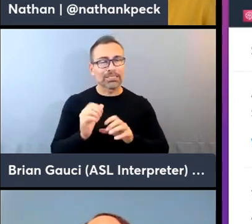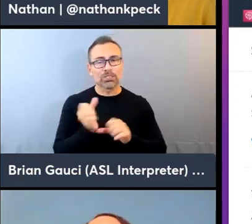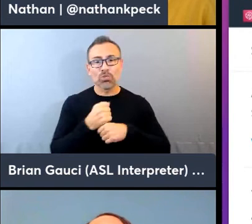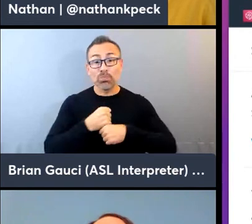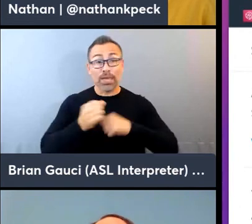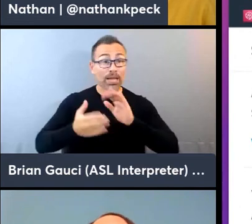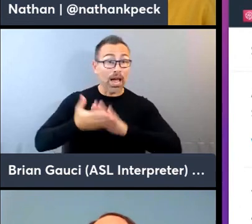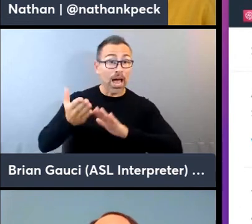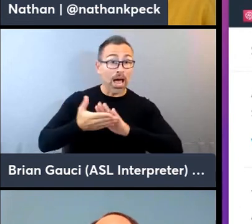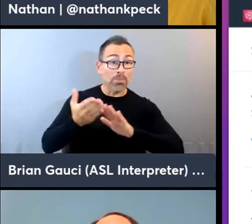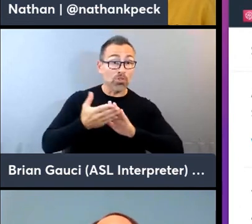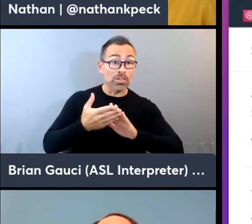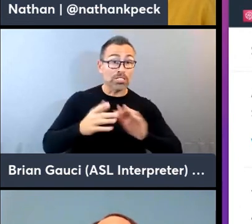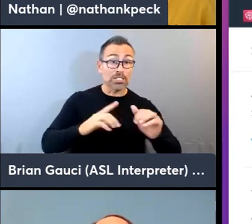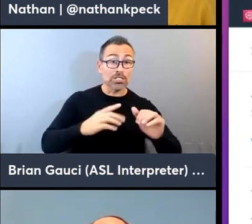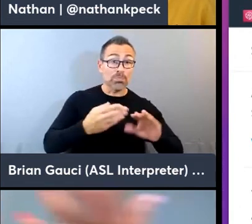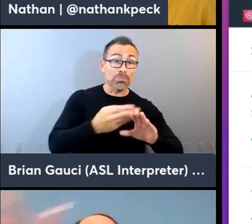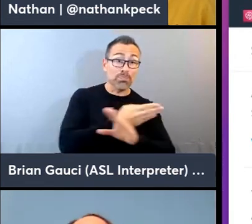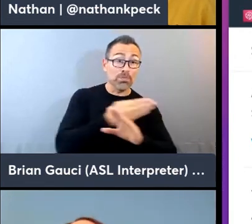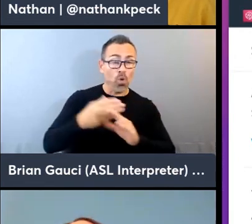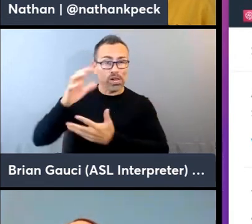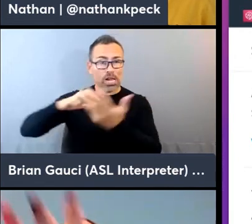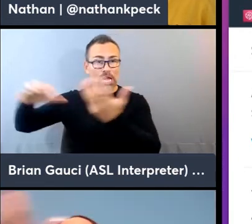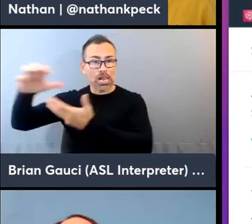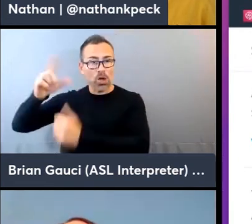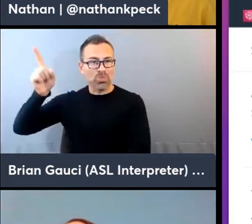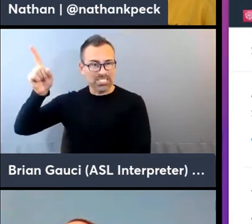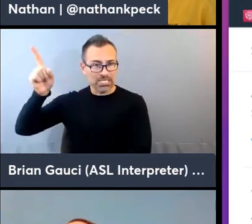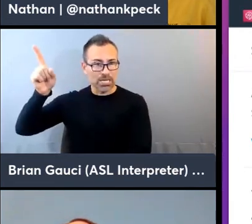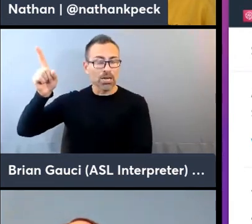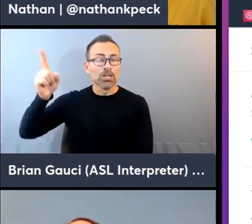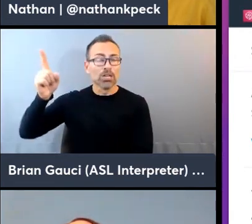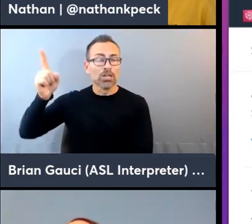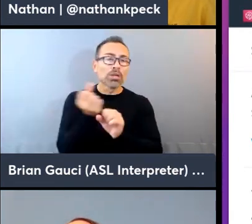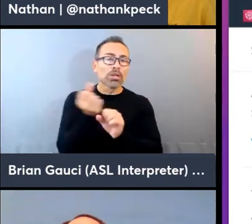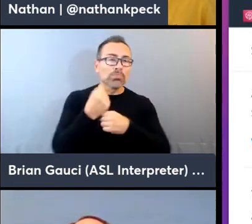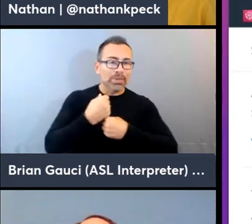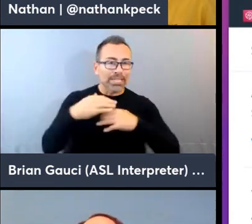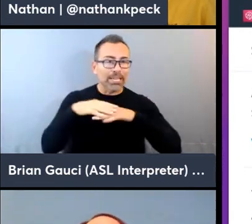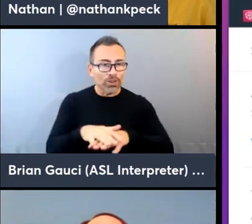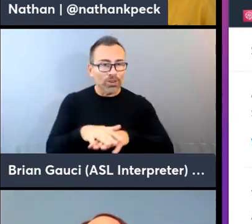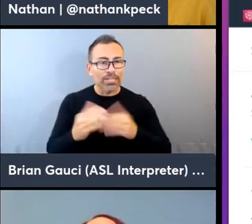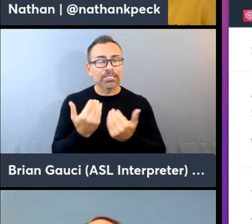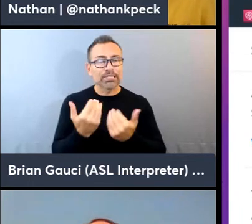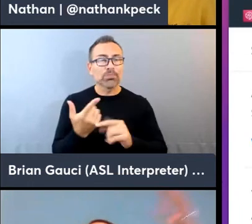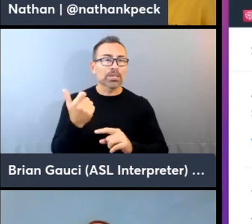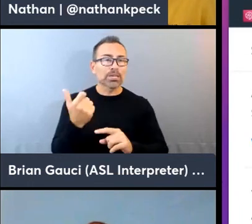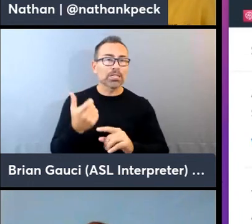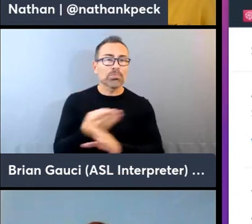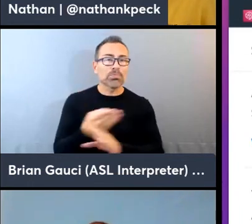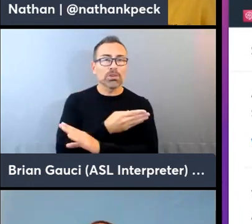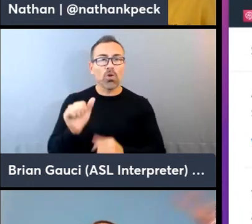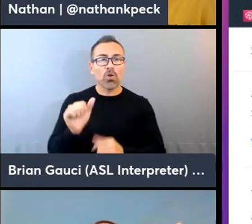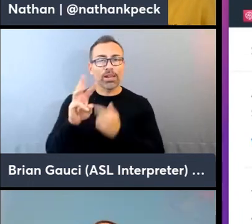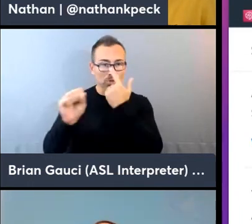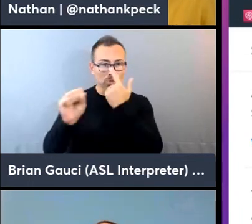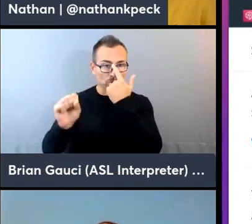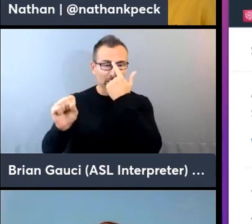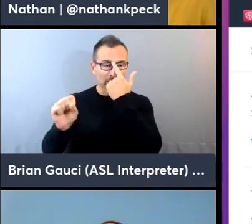operations before cloud existed, right? Integrated and easier, right? Because even prior to AWS, customers would